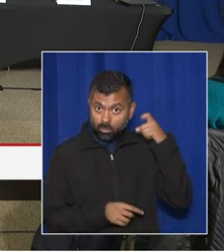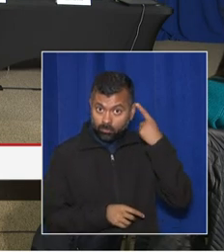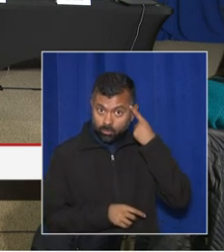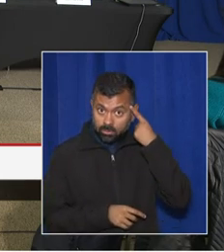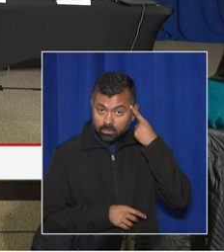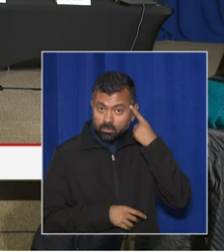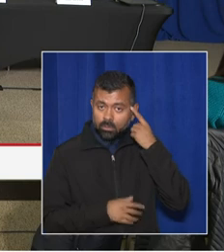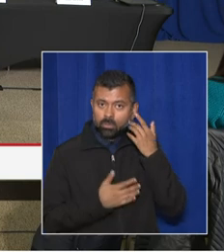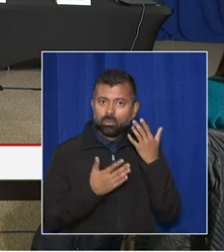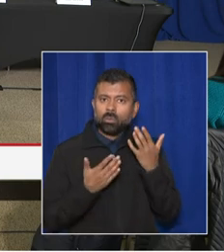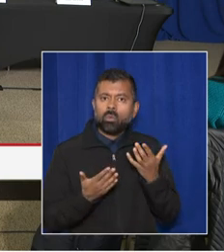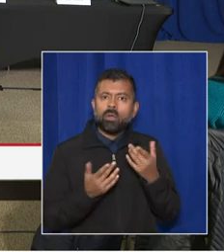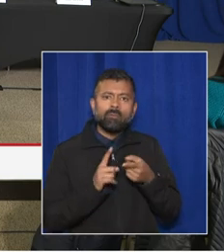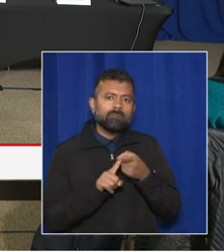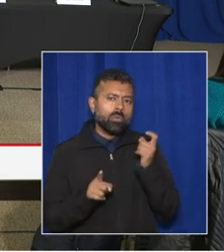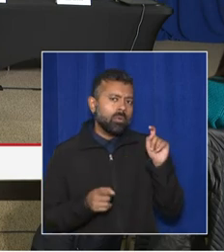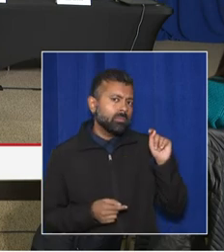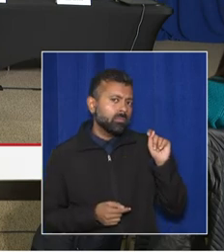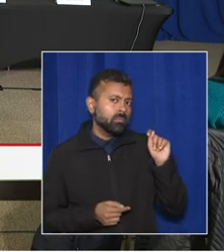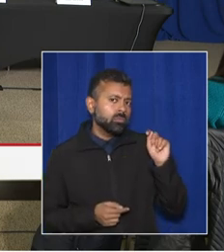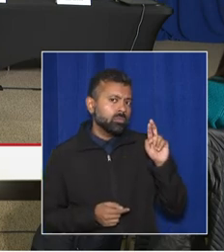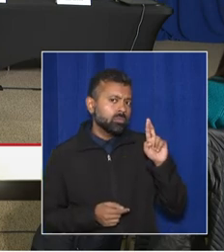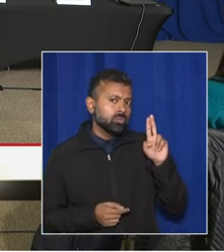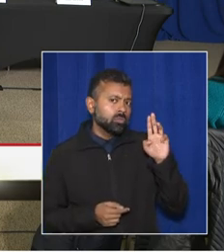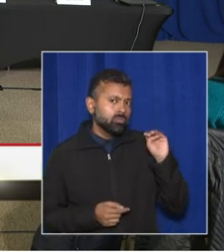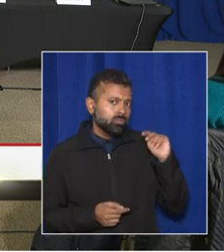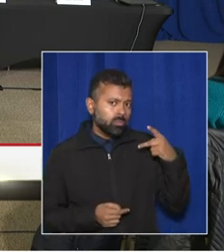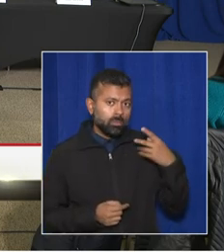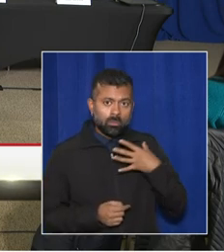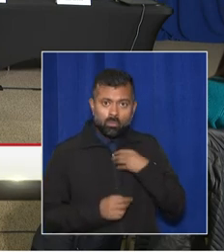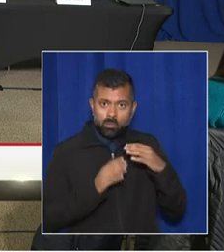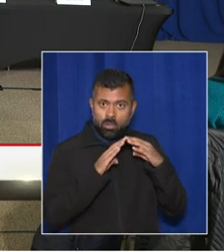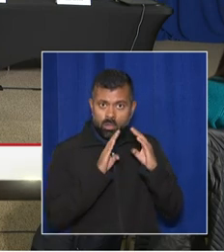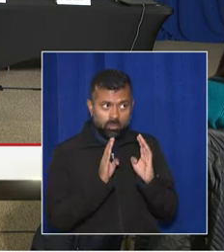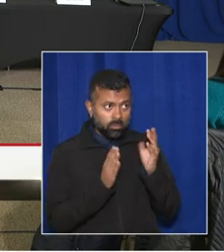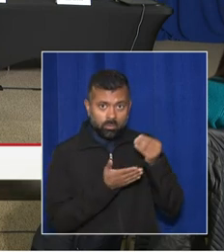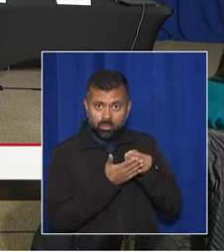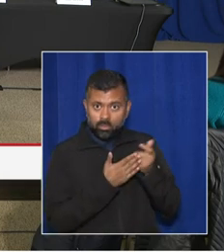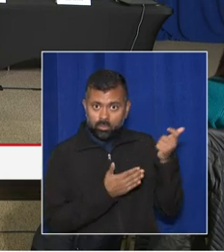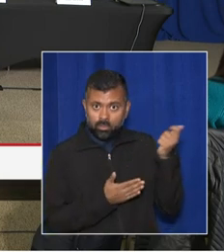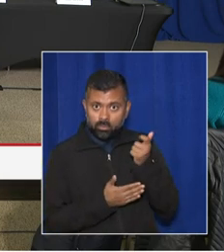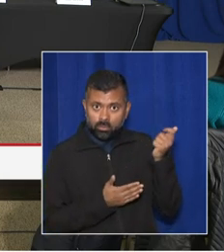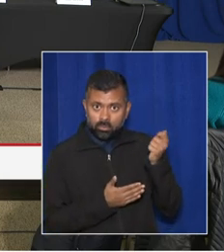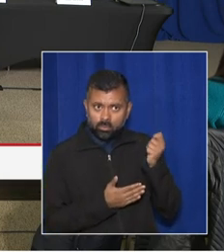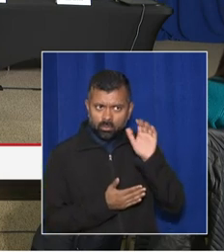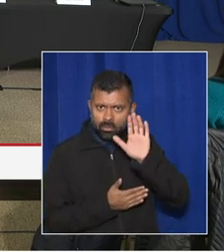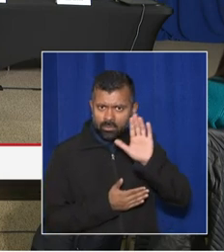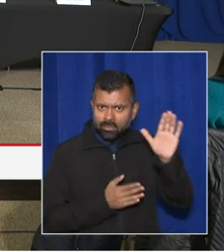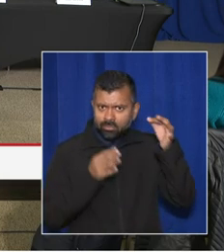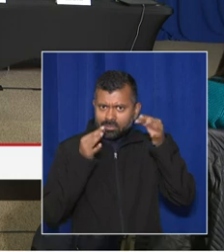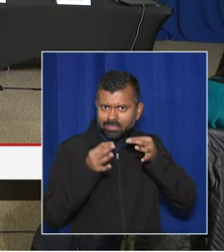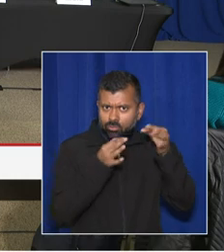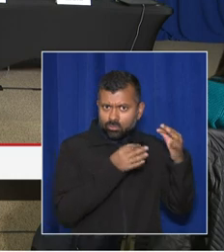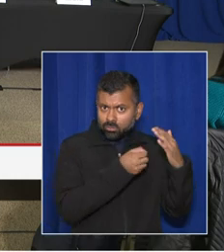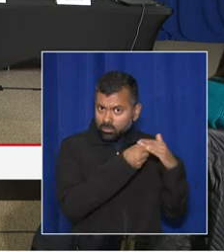Trump administration, given it's their terminations that are causing this economic stress? Perhaps.